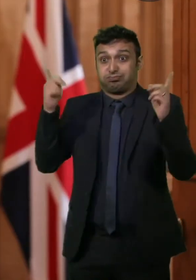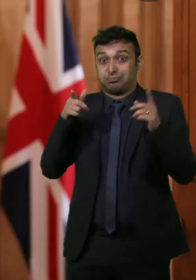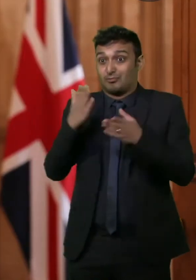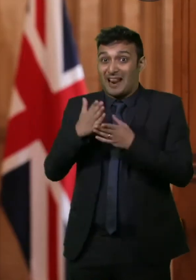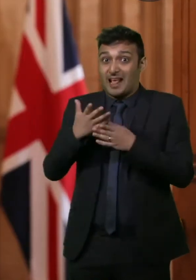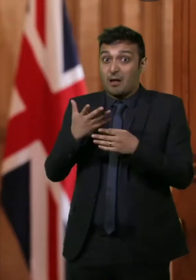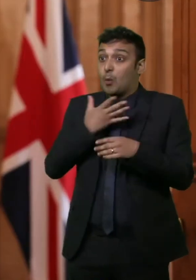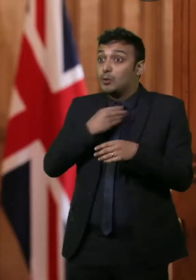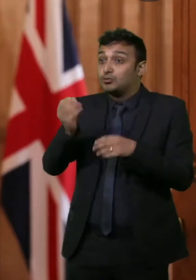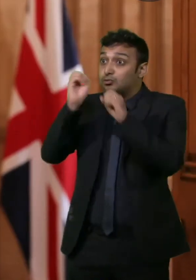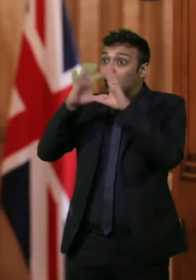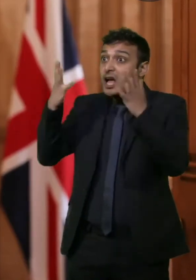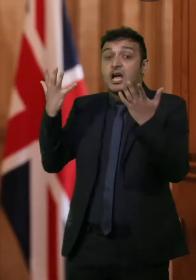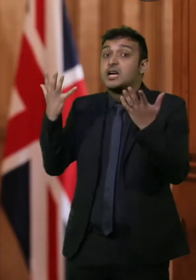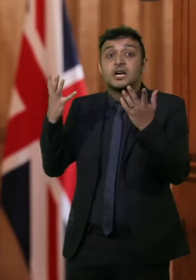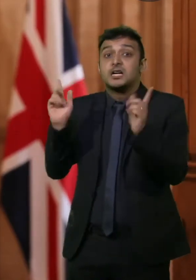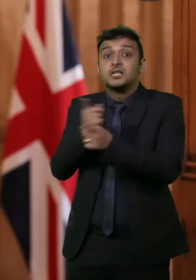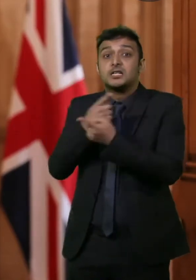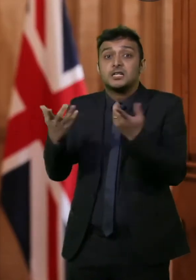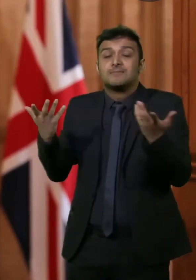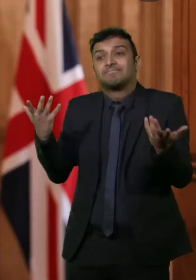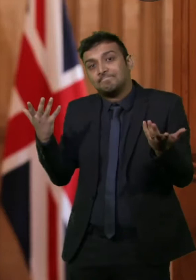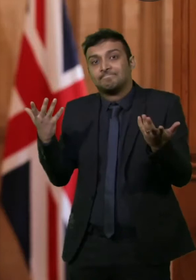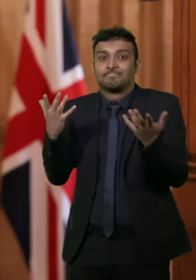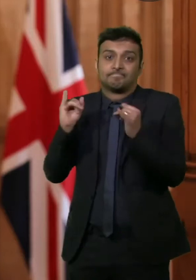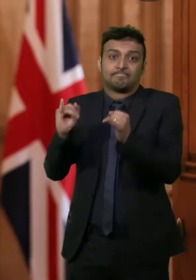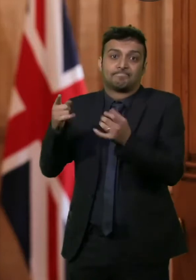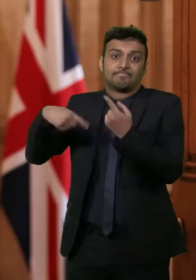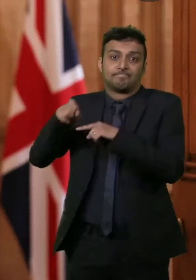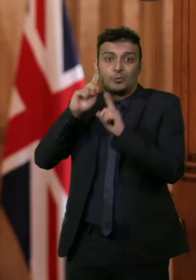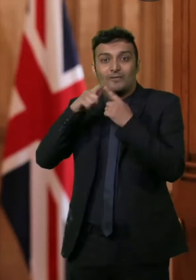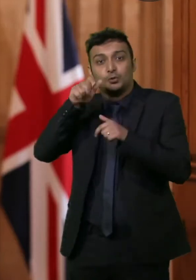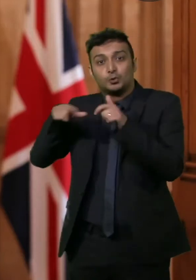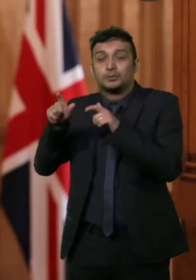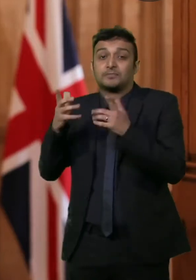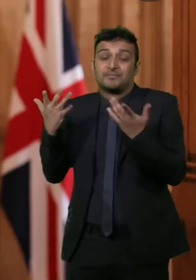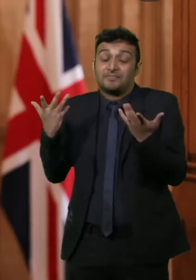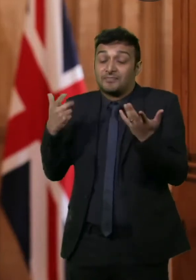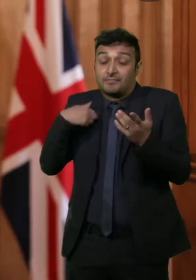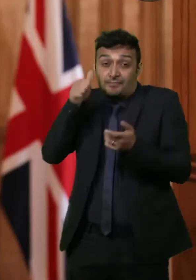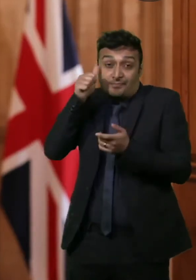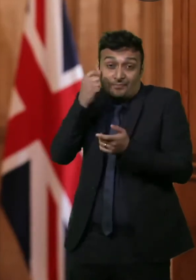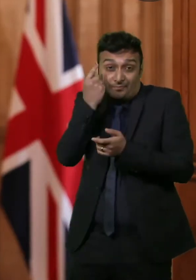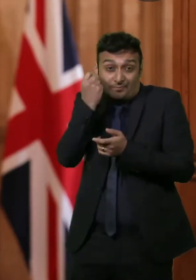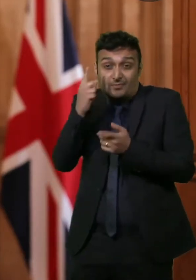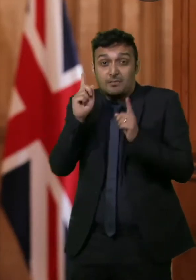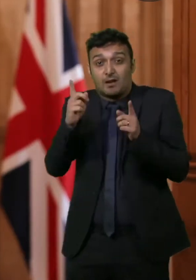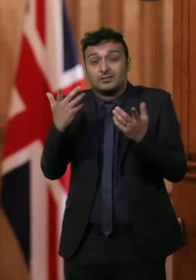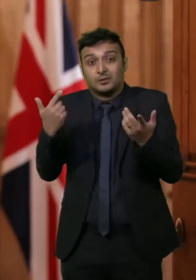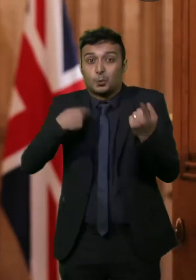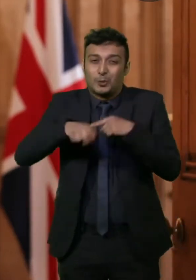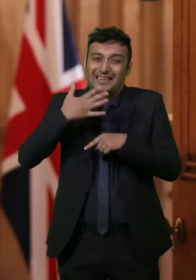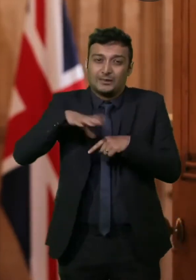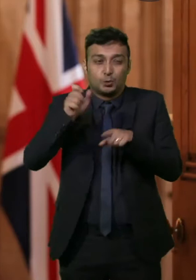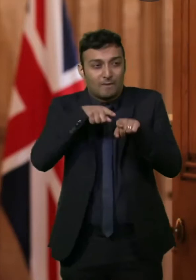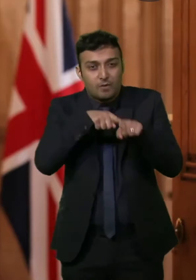can get through it and the more we can observe the guidance, as Jenny has said,